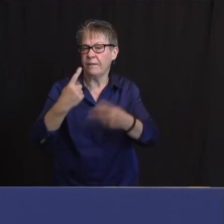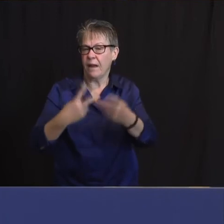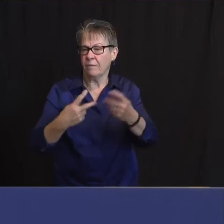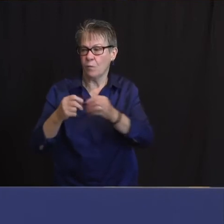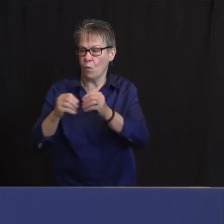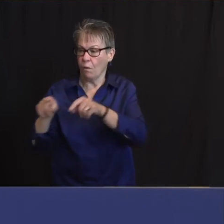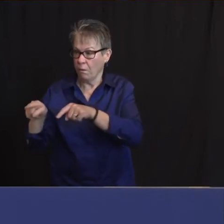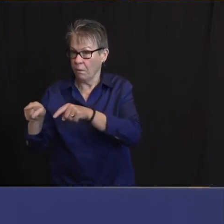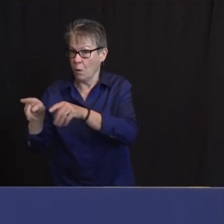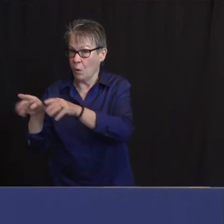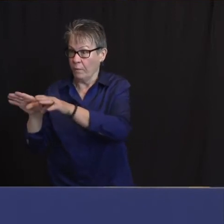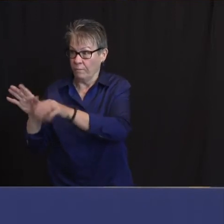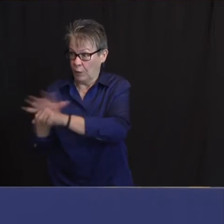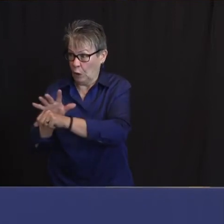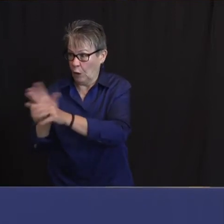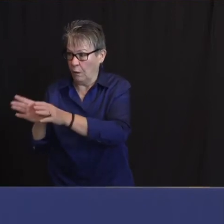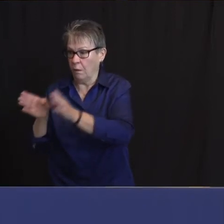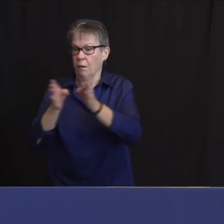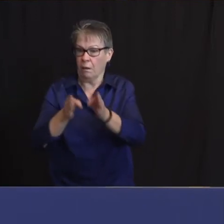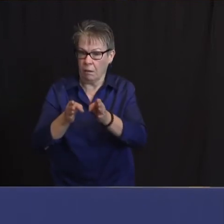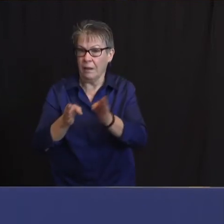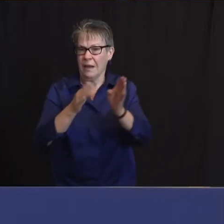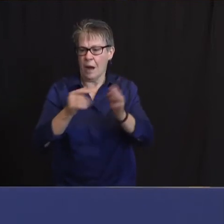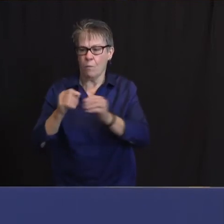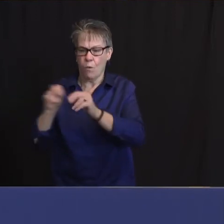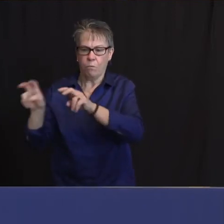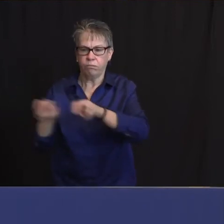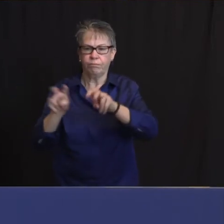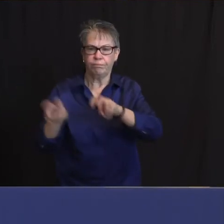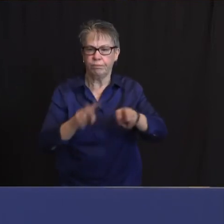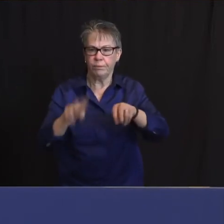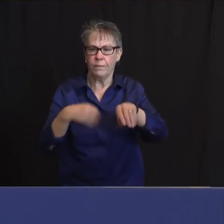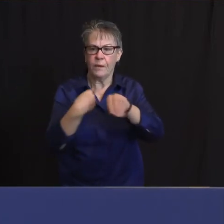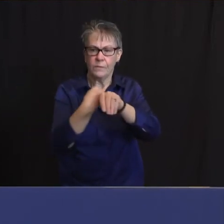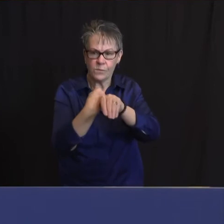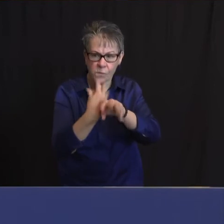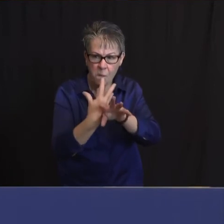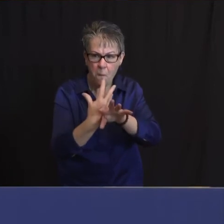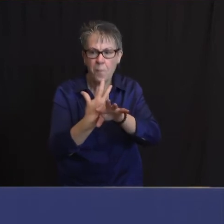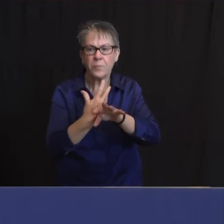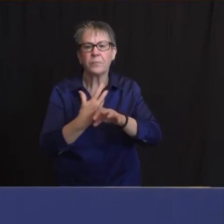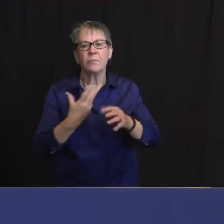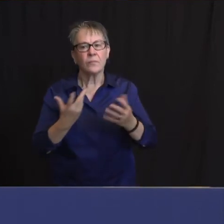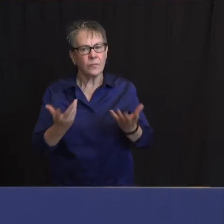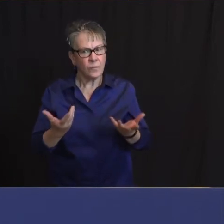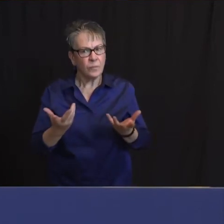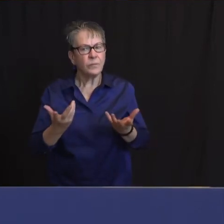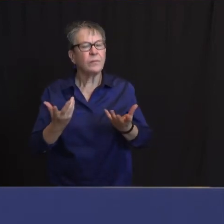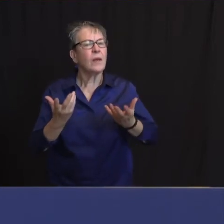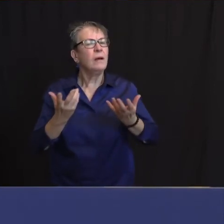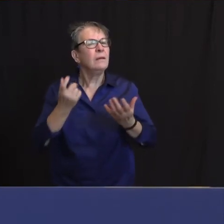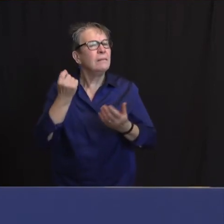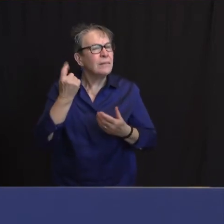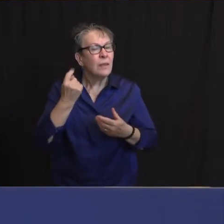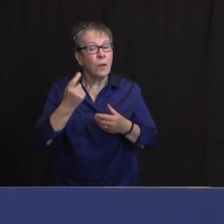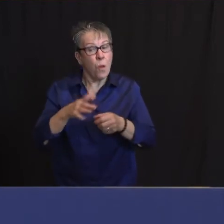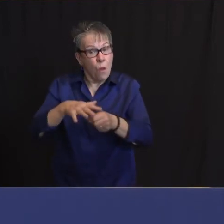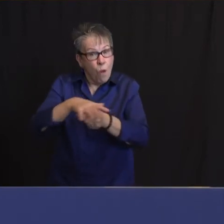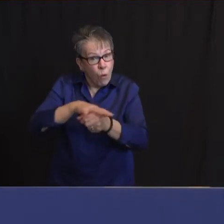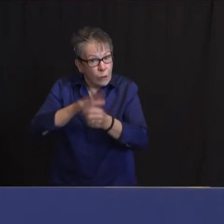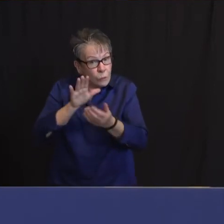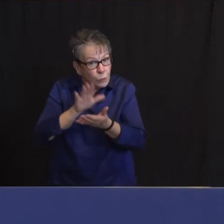the Department of Education and the Department of Health's input, but they ultimately get made at a local level. Please God, we don't get to red zones.